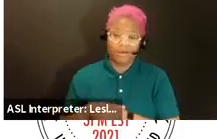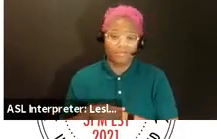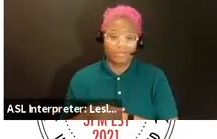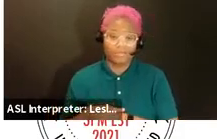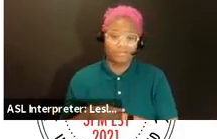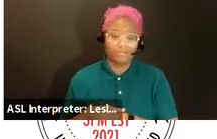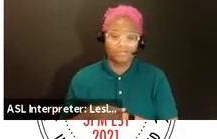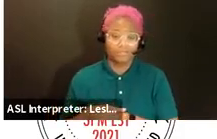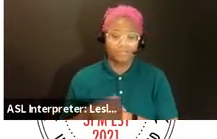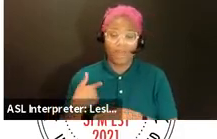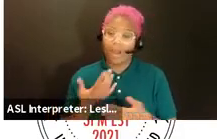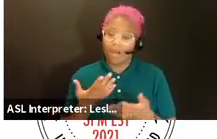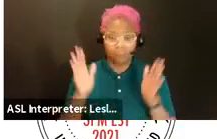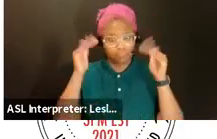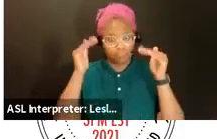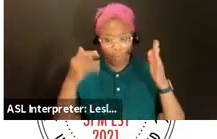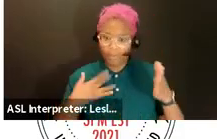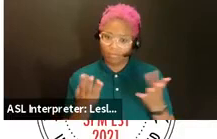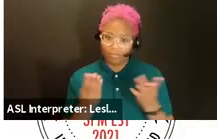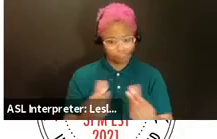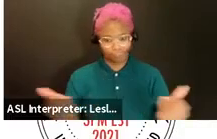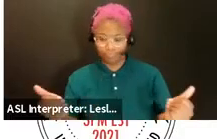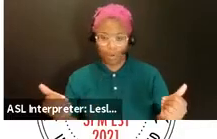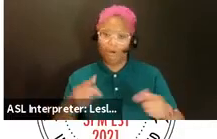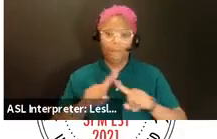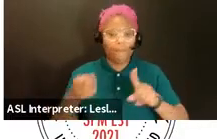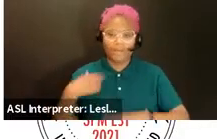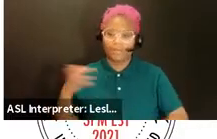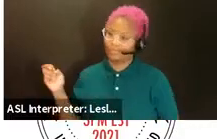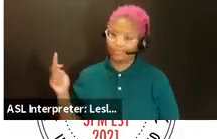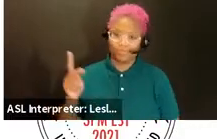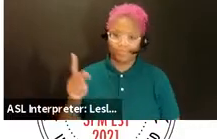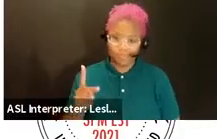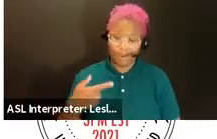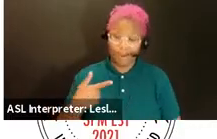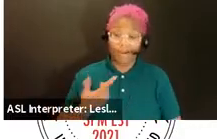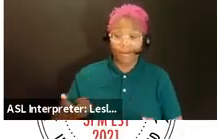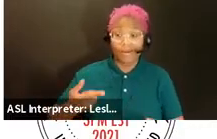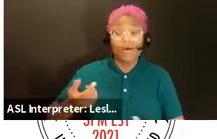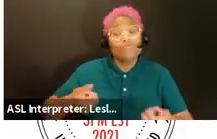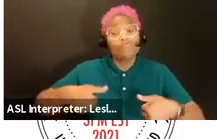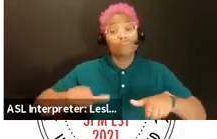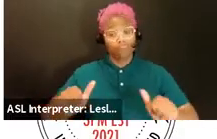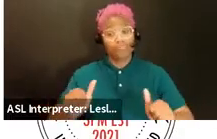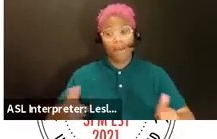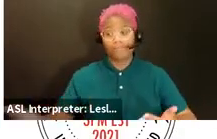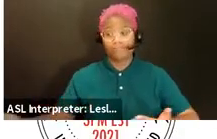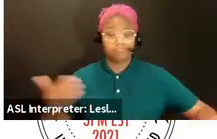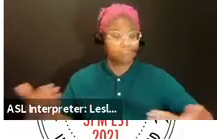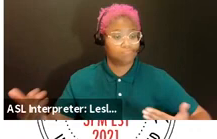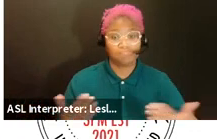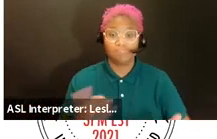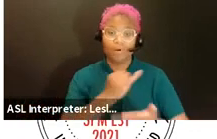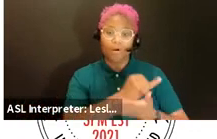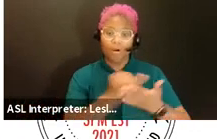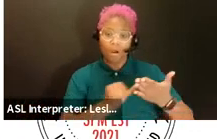vanish, but it didn't. It's back now. And as we start to bring artists in from a lot of different parts of the world,